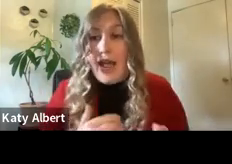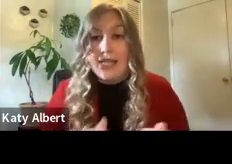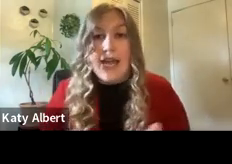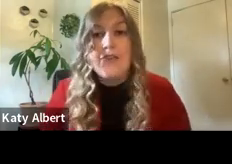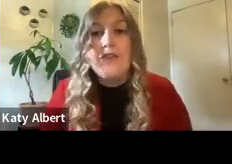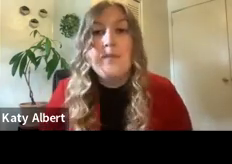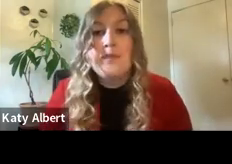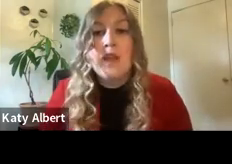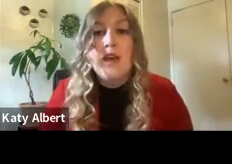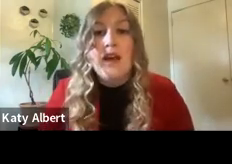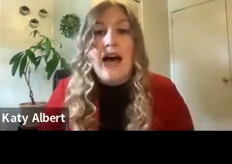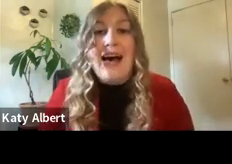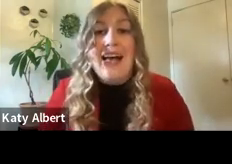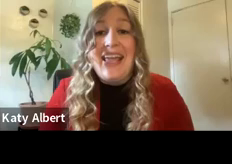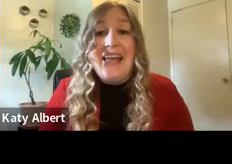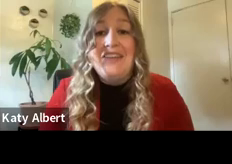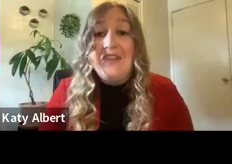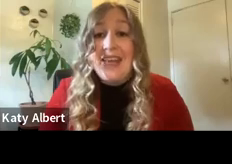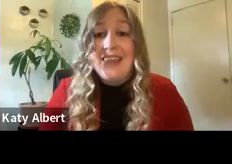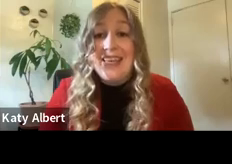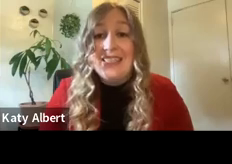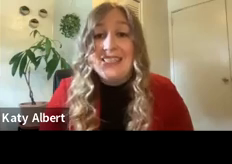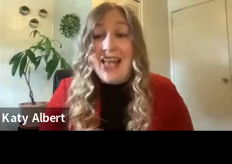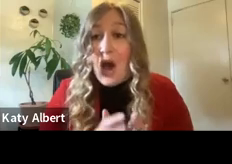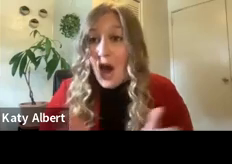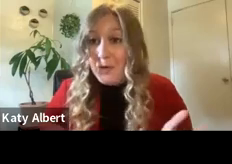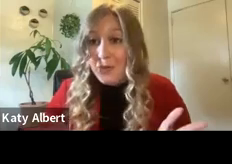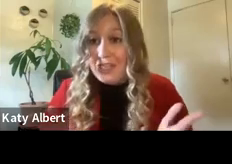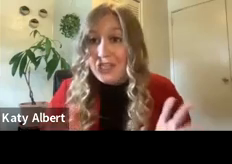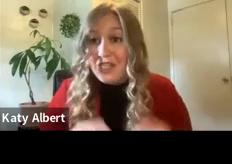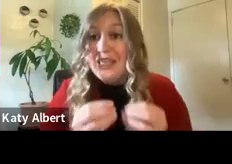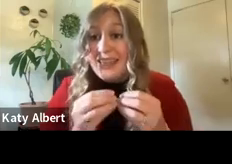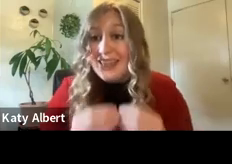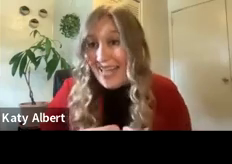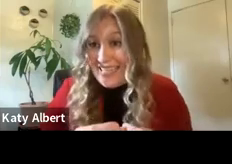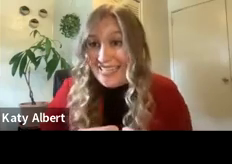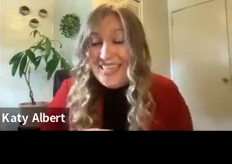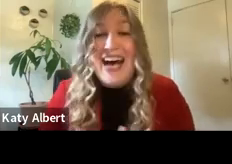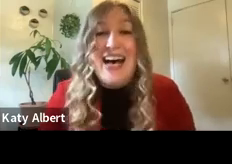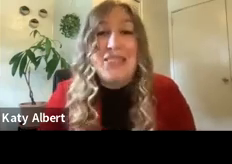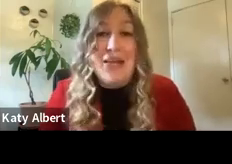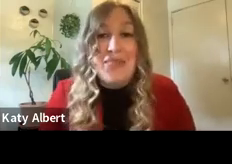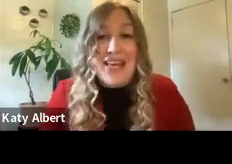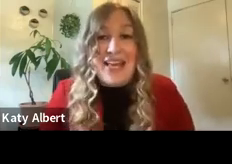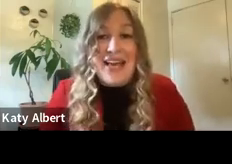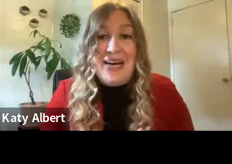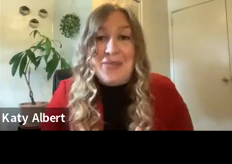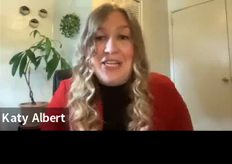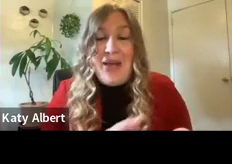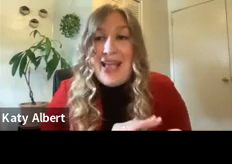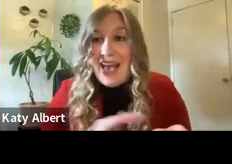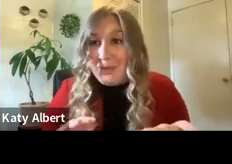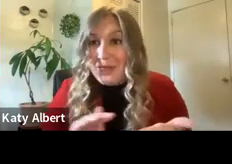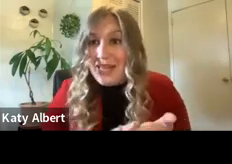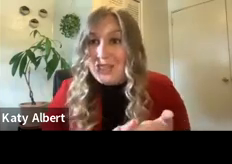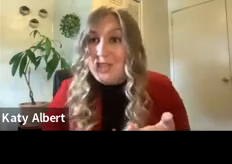and attractive. And fifth is an operational link, something,